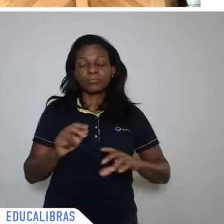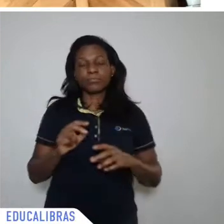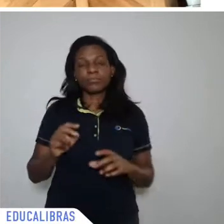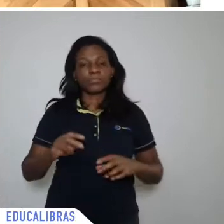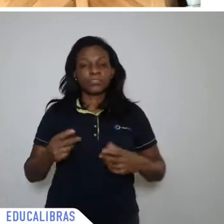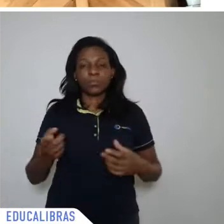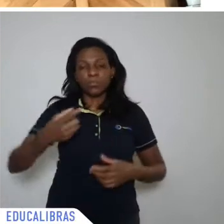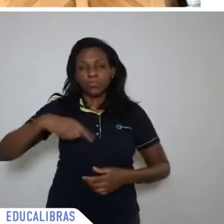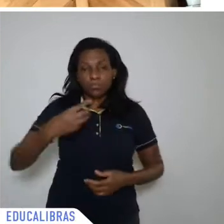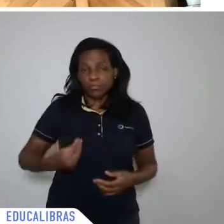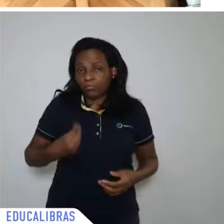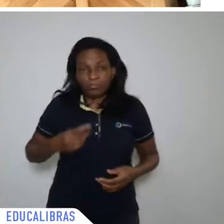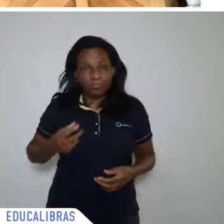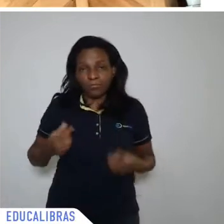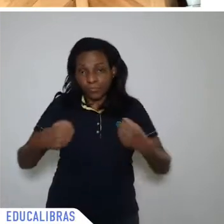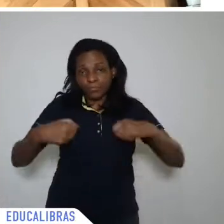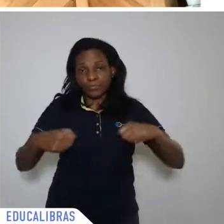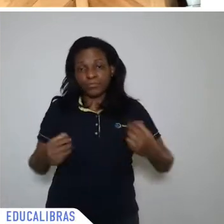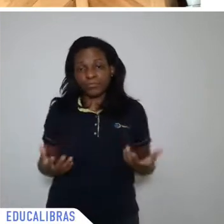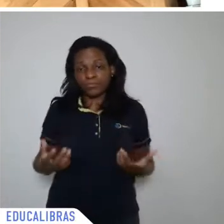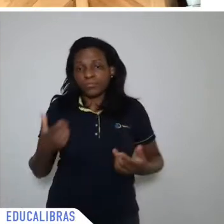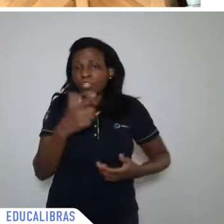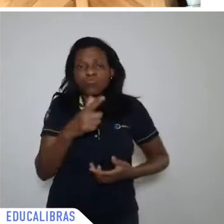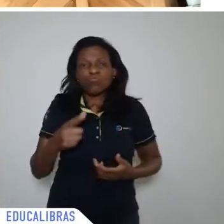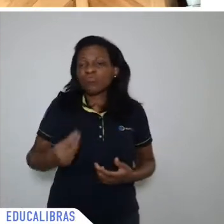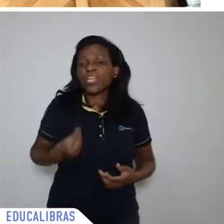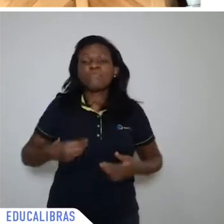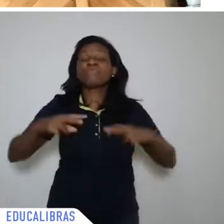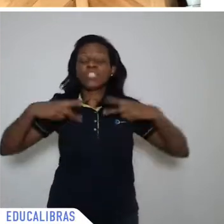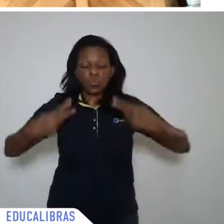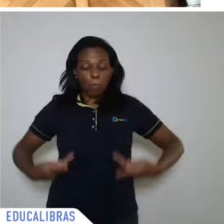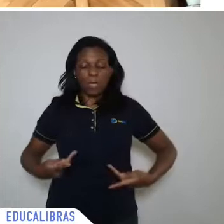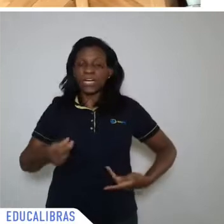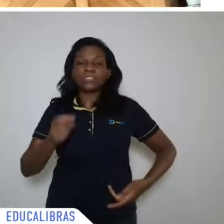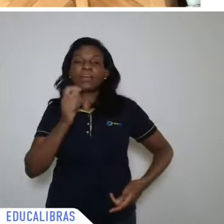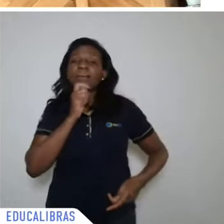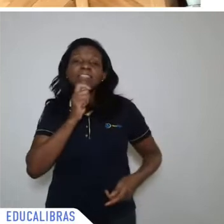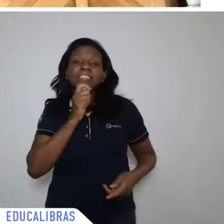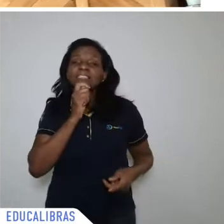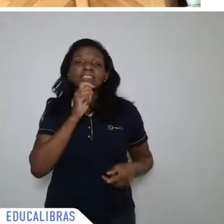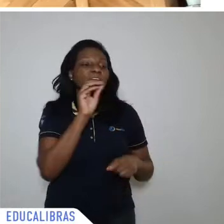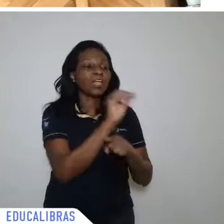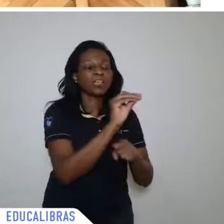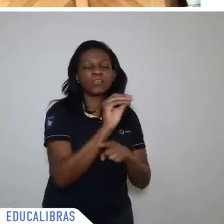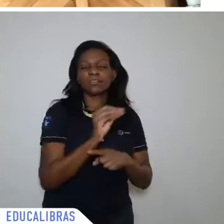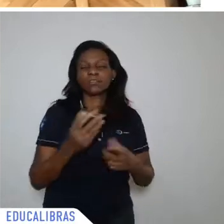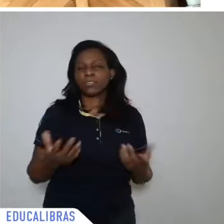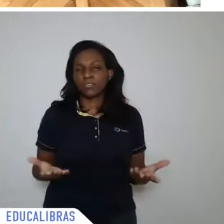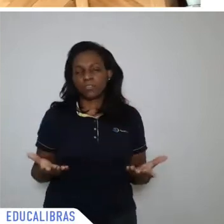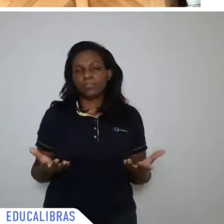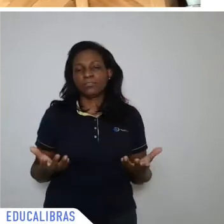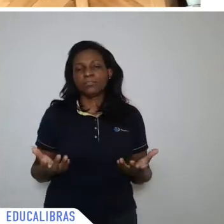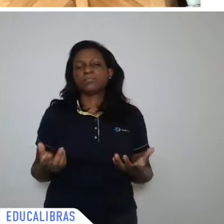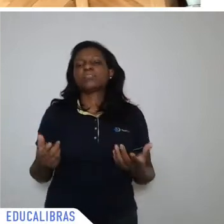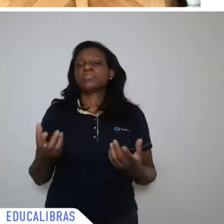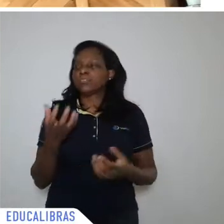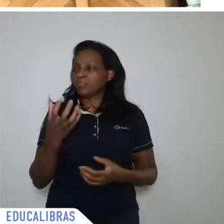to the economy of care. There is no human life with the dependence of care.